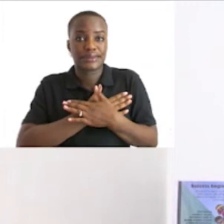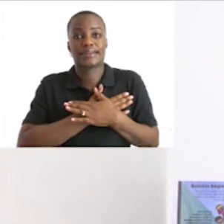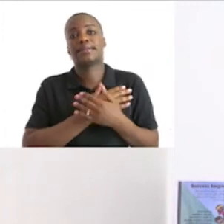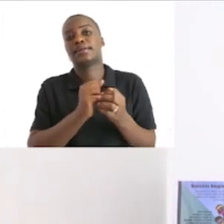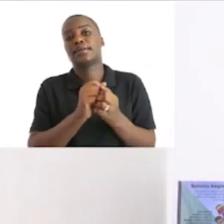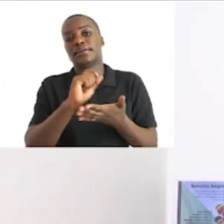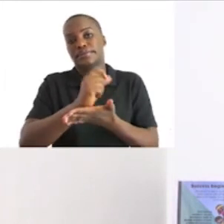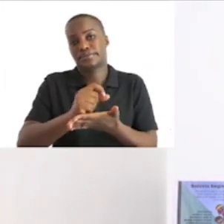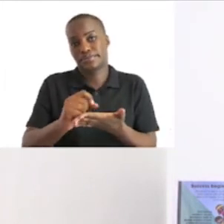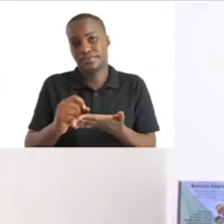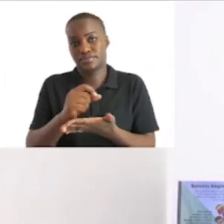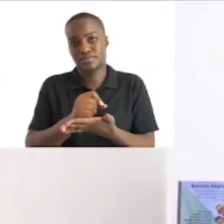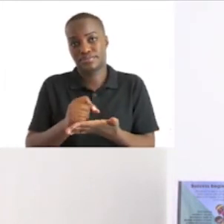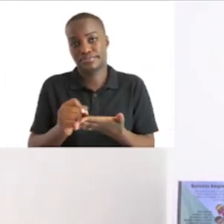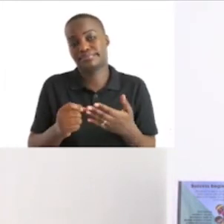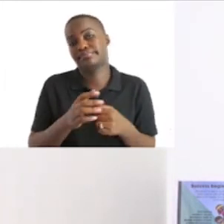writing.